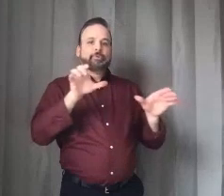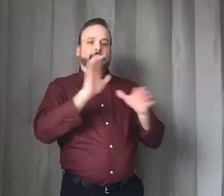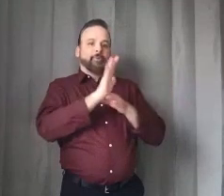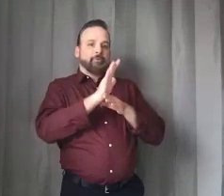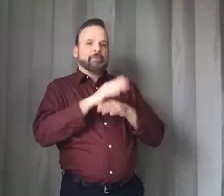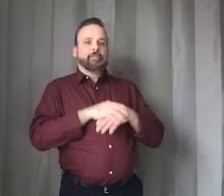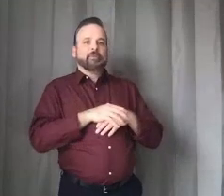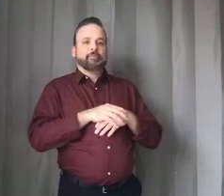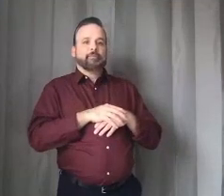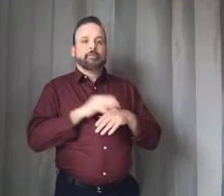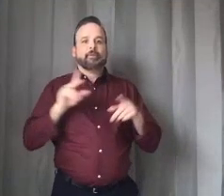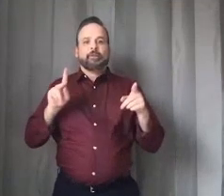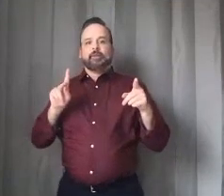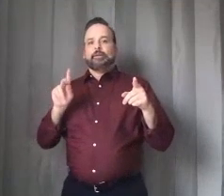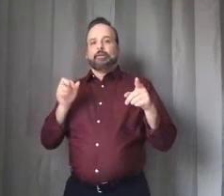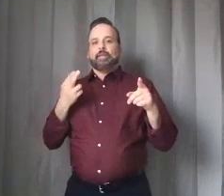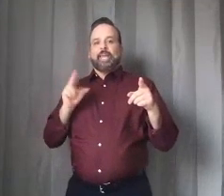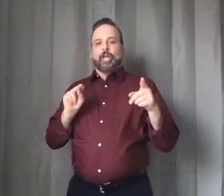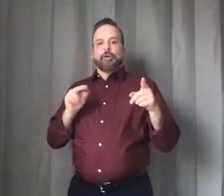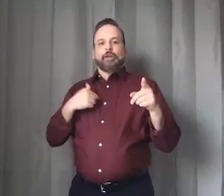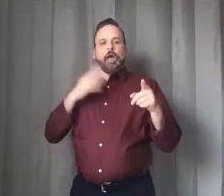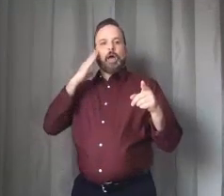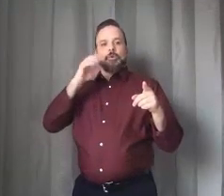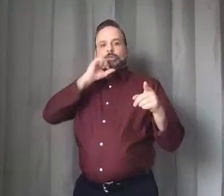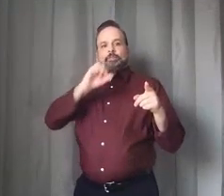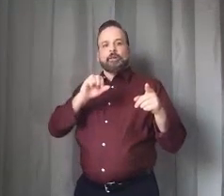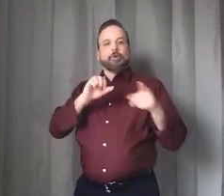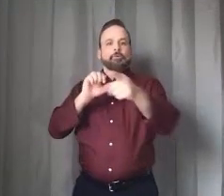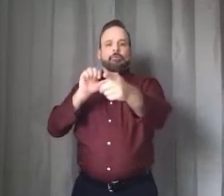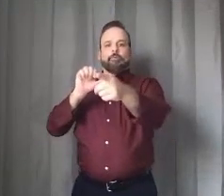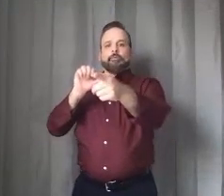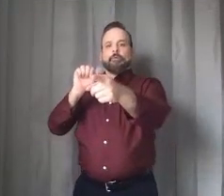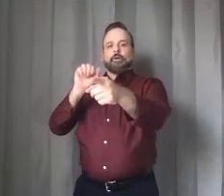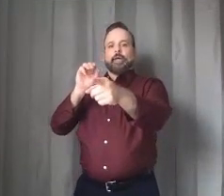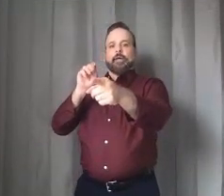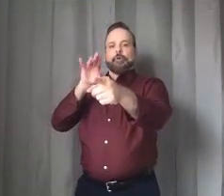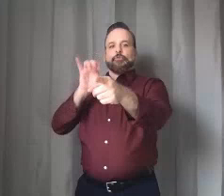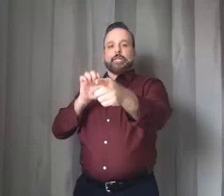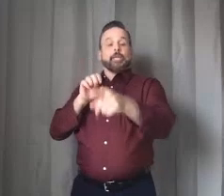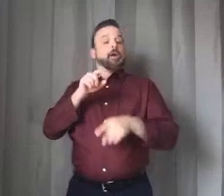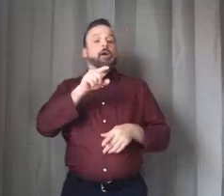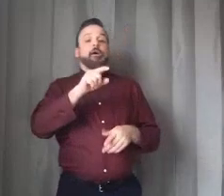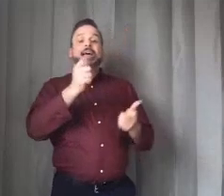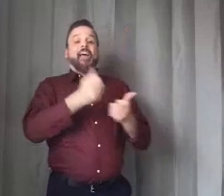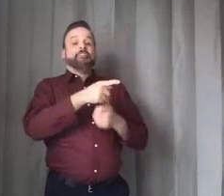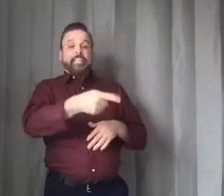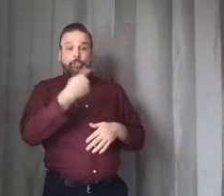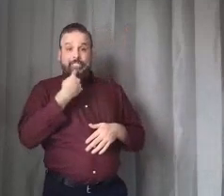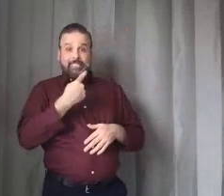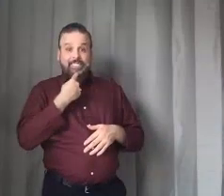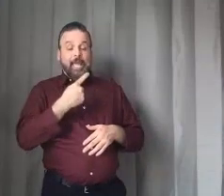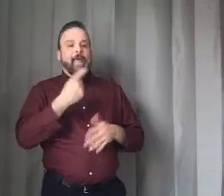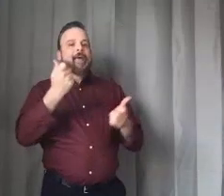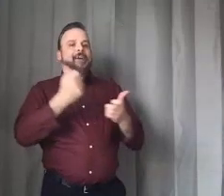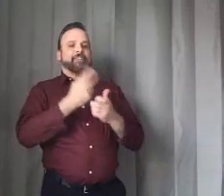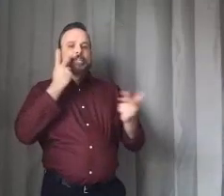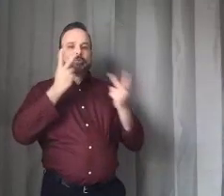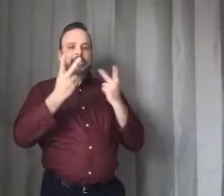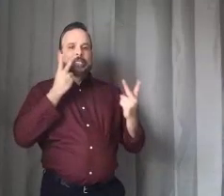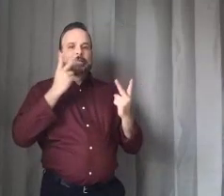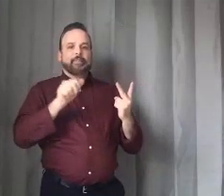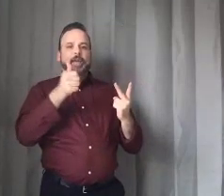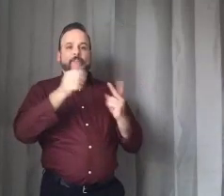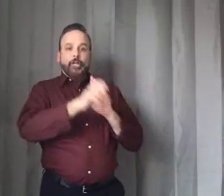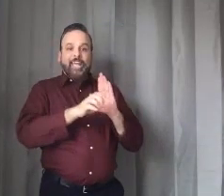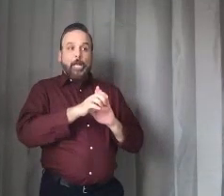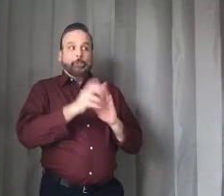Mm-hmm. Yeah. I would love to see like a, go ahead, Amerie. Oh, just all of those things. I think really it's just that everything that we see all the other characters